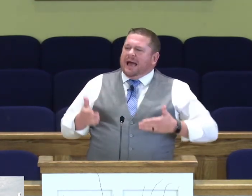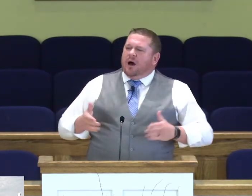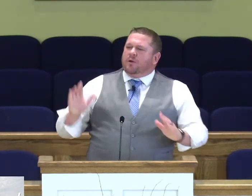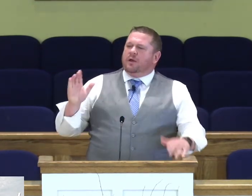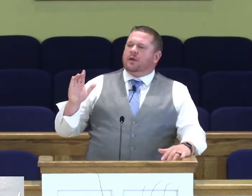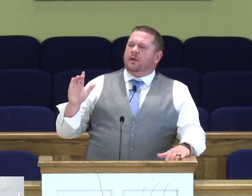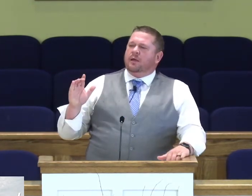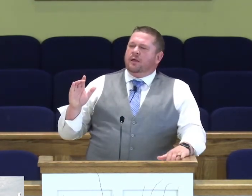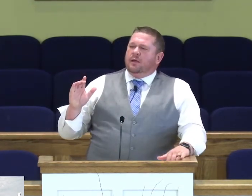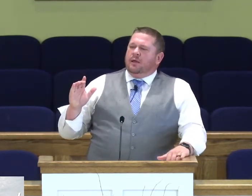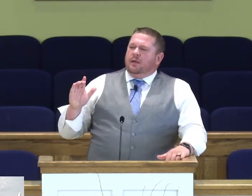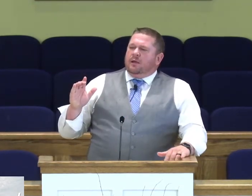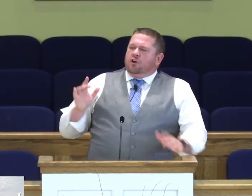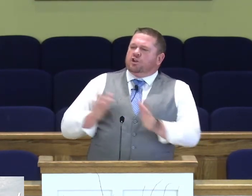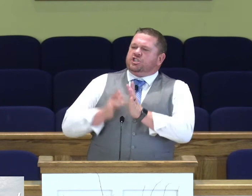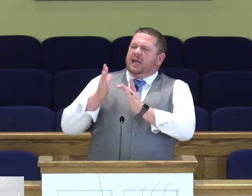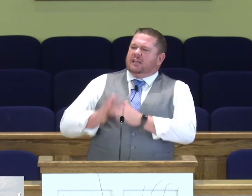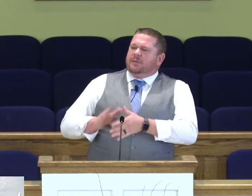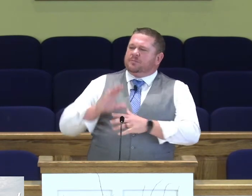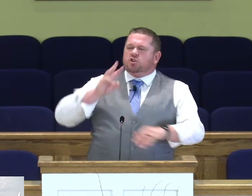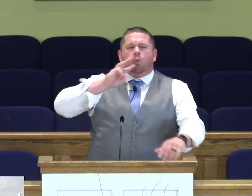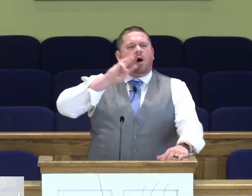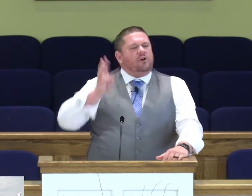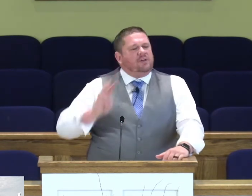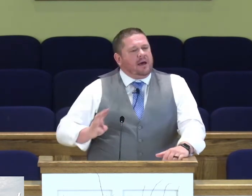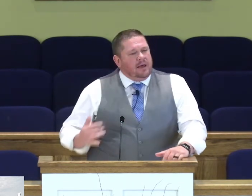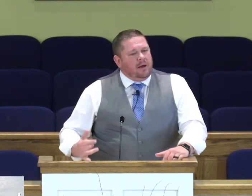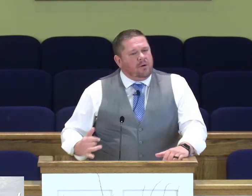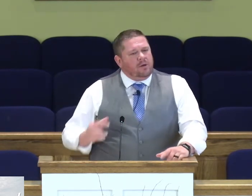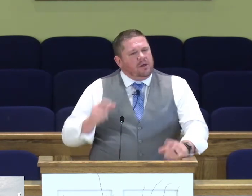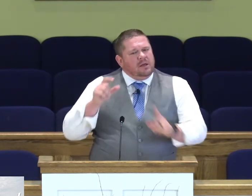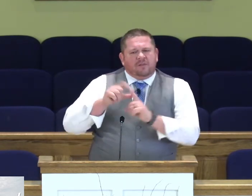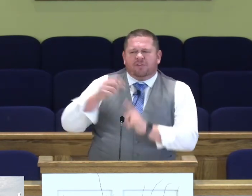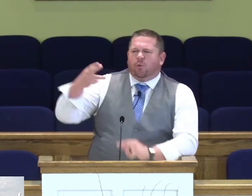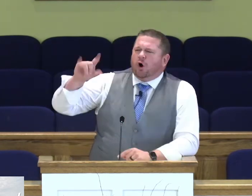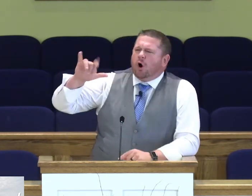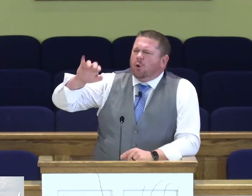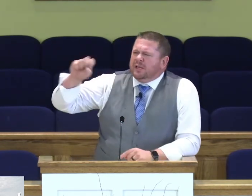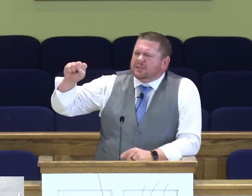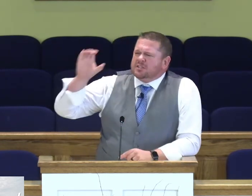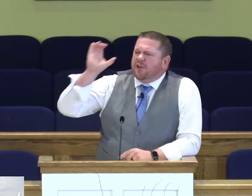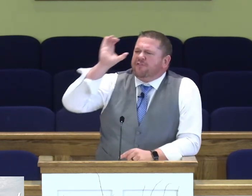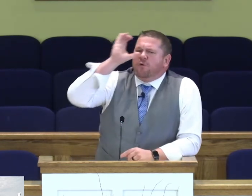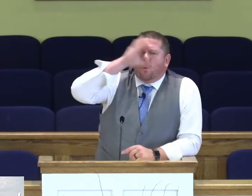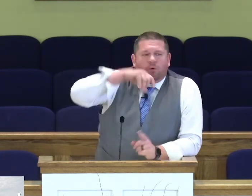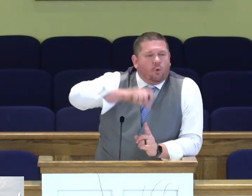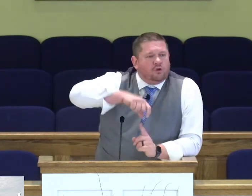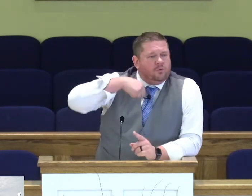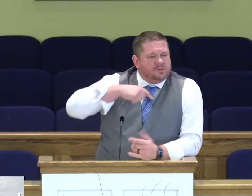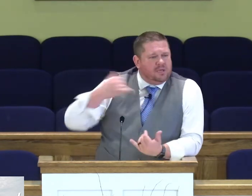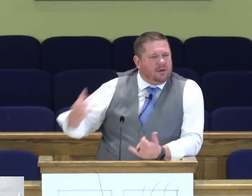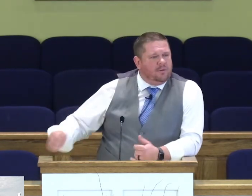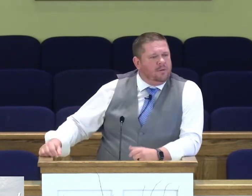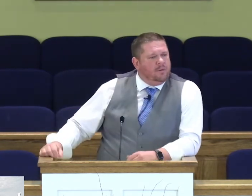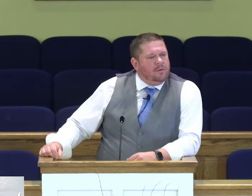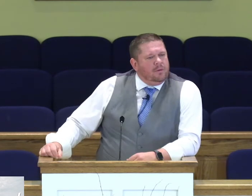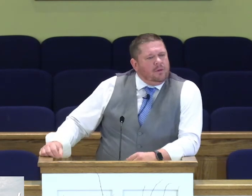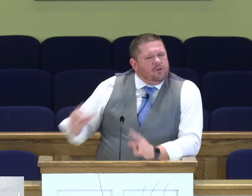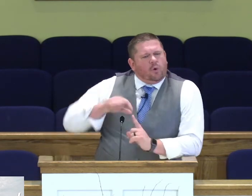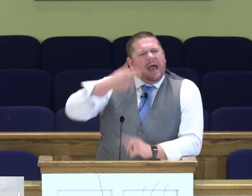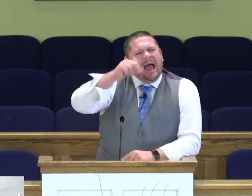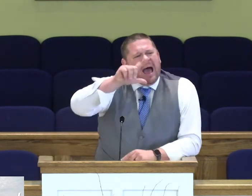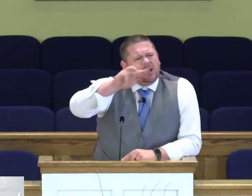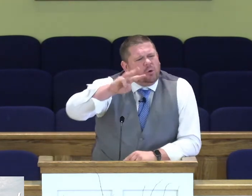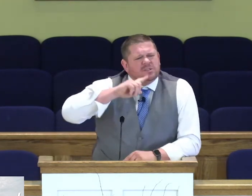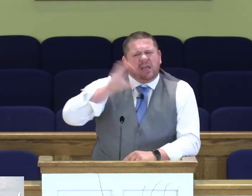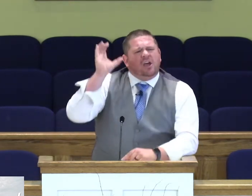we've allowed Christianity to become so watered down now that the word holiness is a foreign word to us now. The